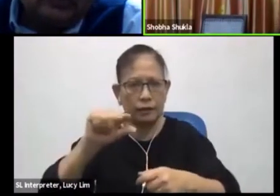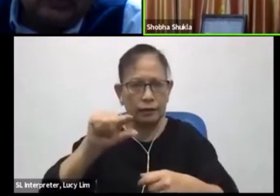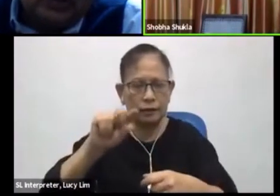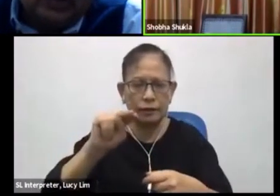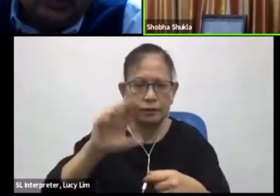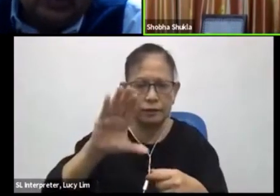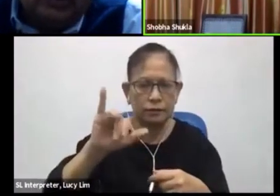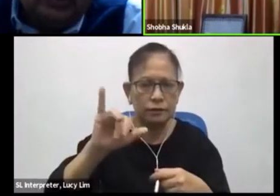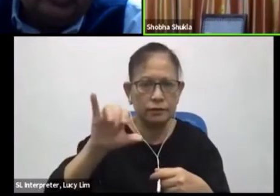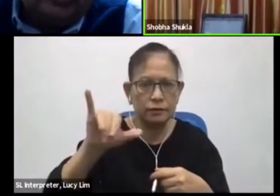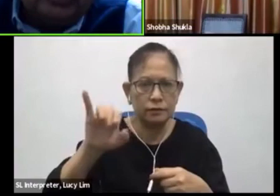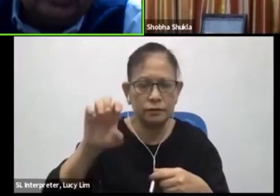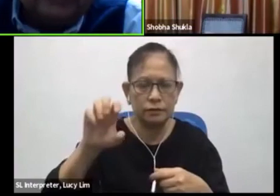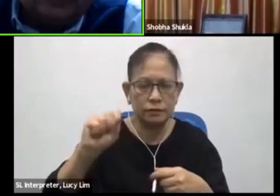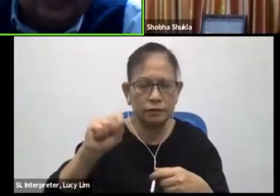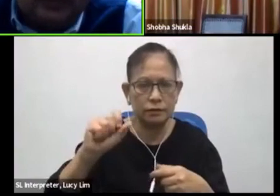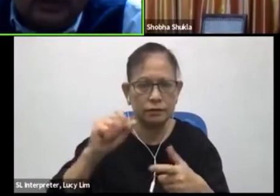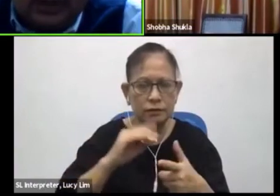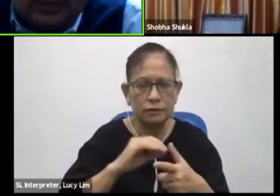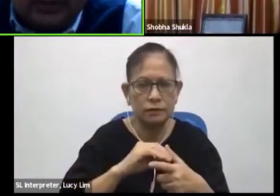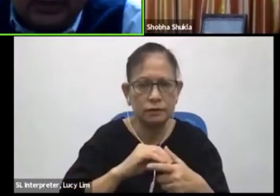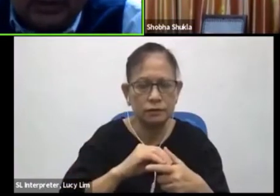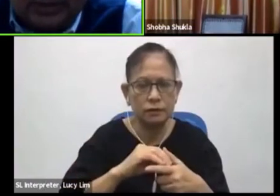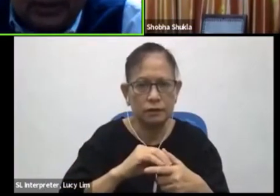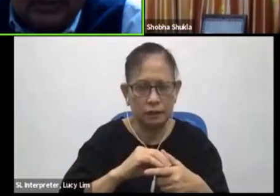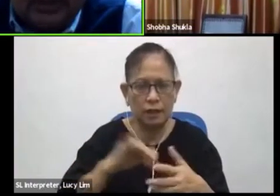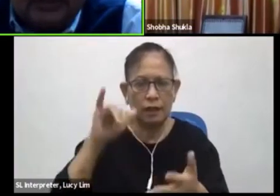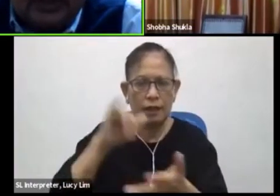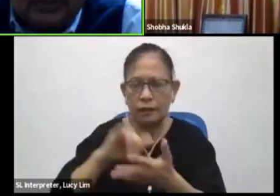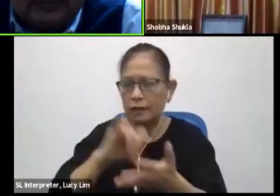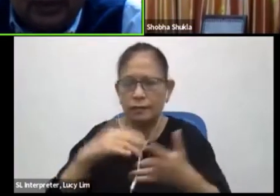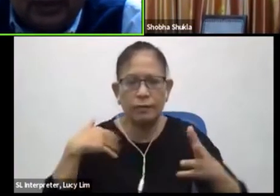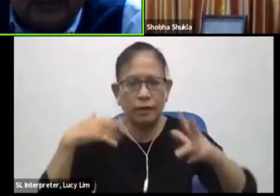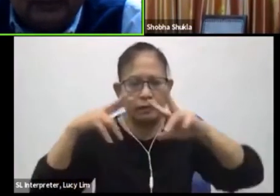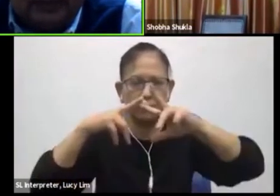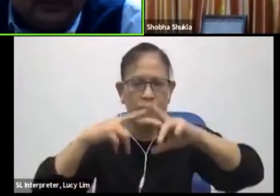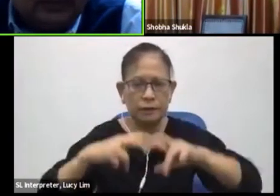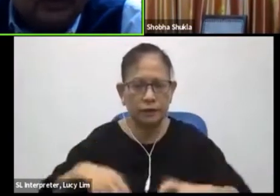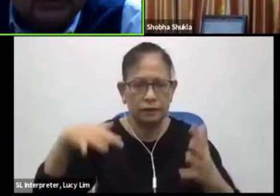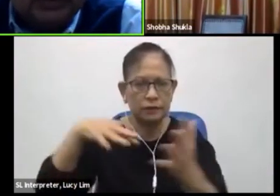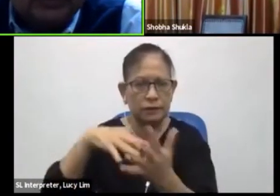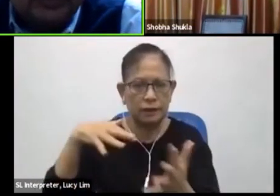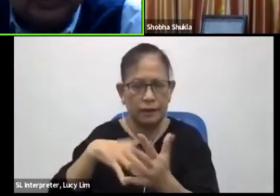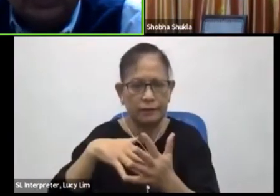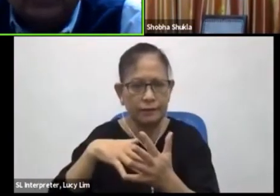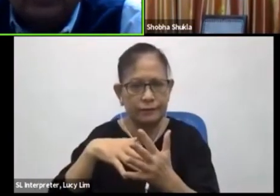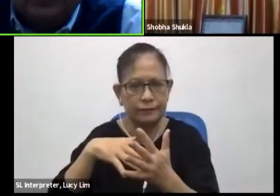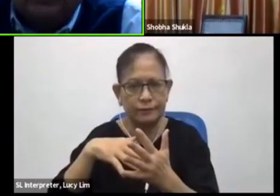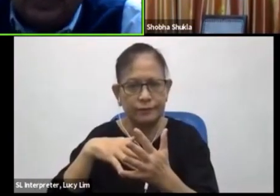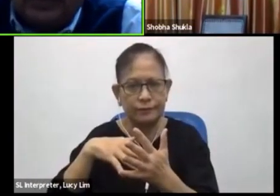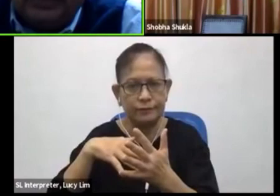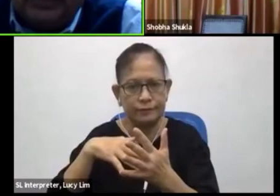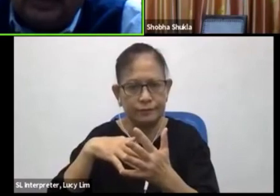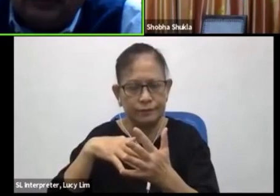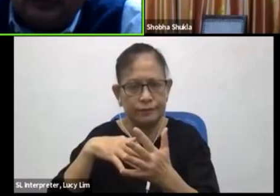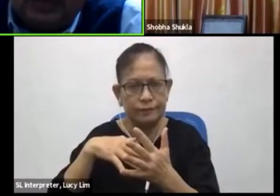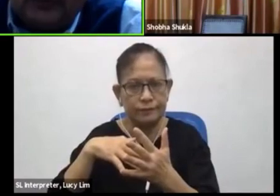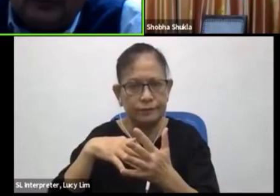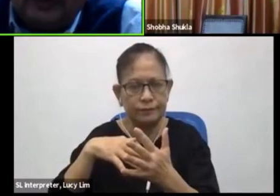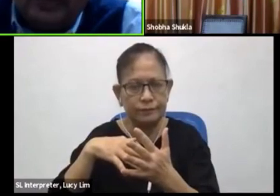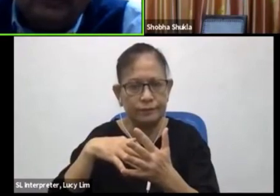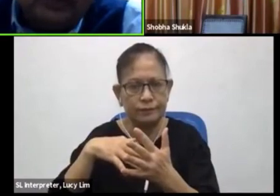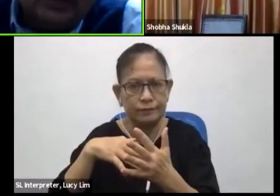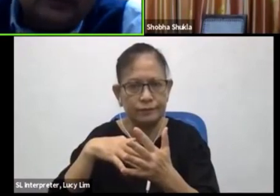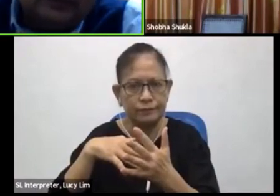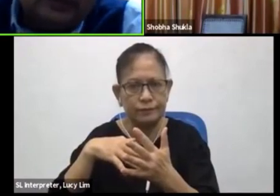it was an? No. This was my own exploratory study as part okay. of. Okay. Okay. Thank you. But I did have took help